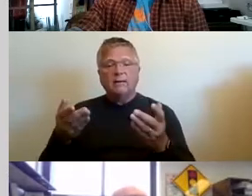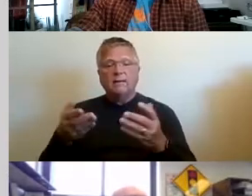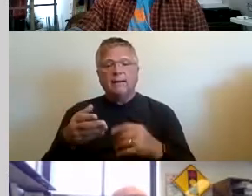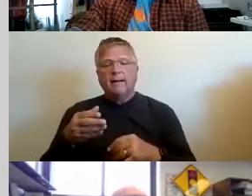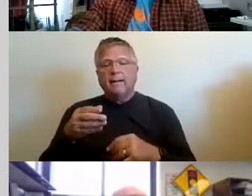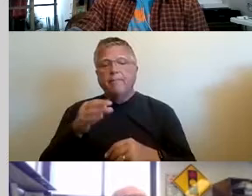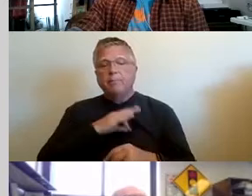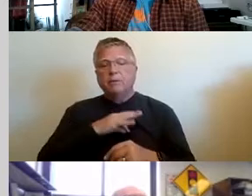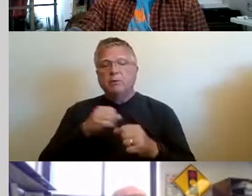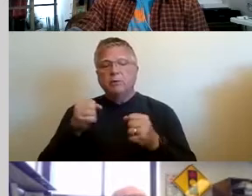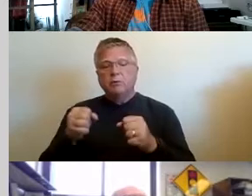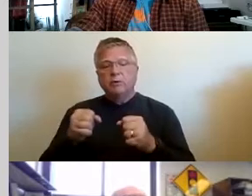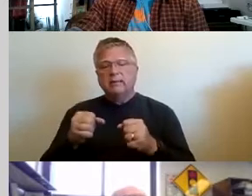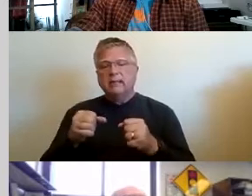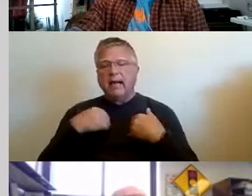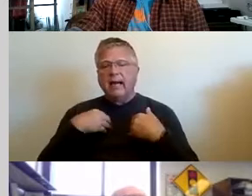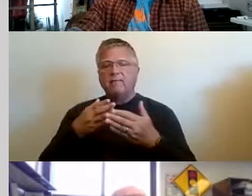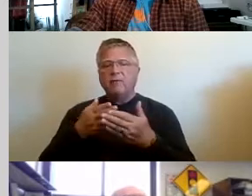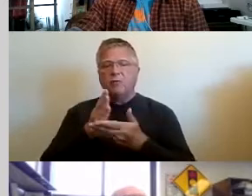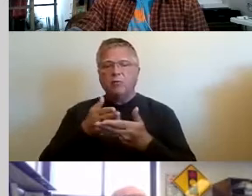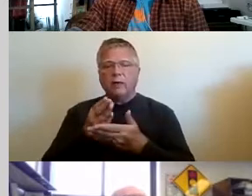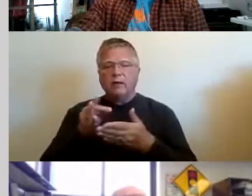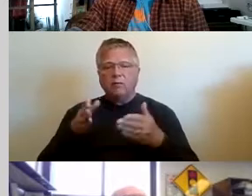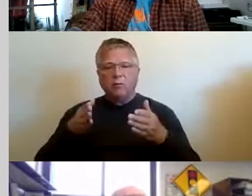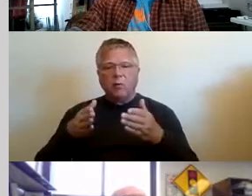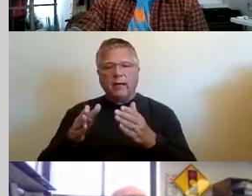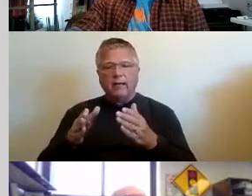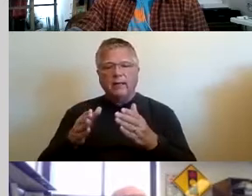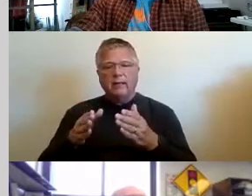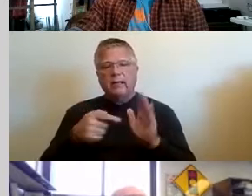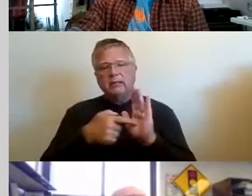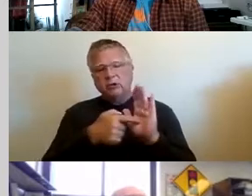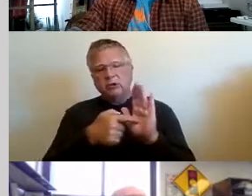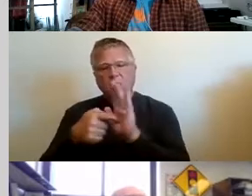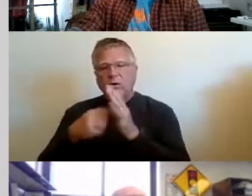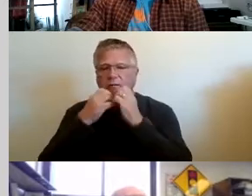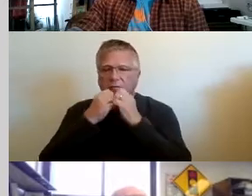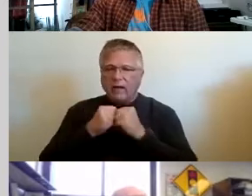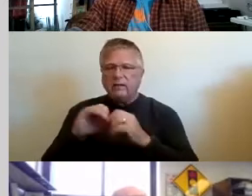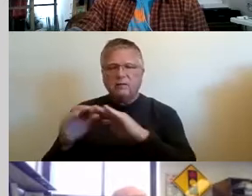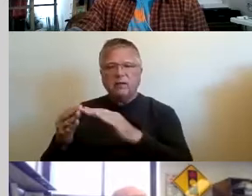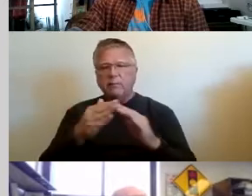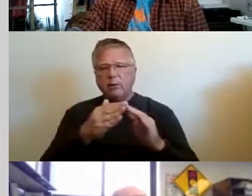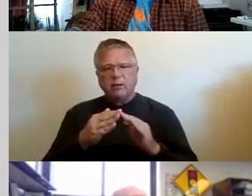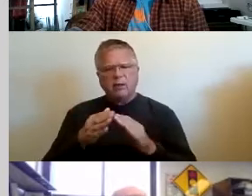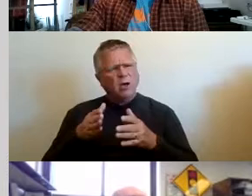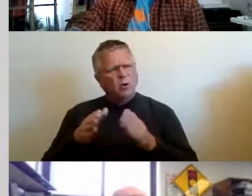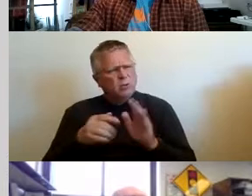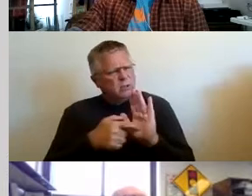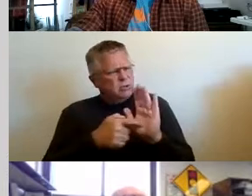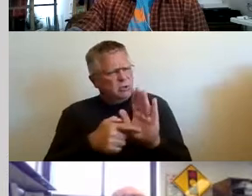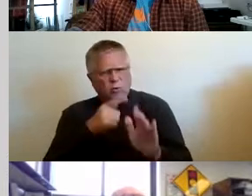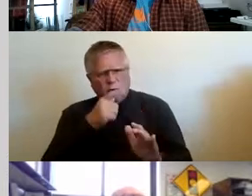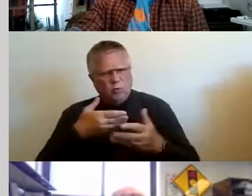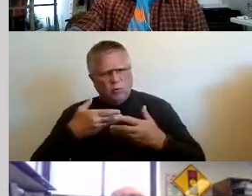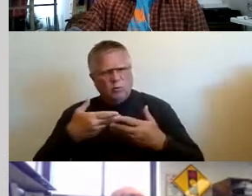and the right of way. They should reflect the values of our community. Like our road should represent who we are. Like I'm kind of new to